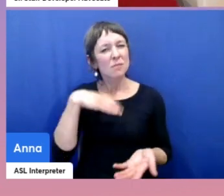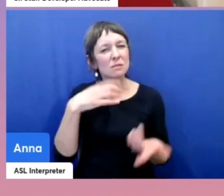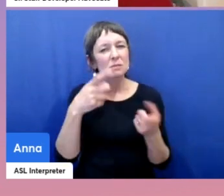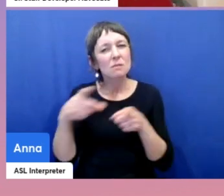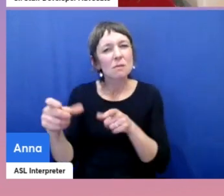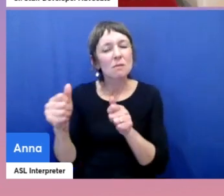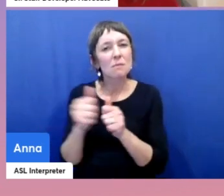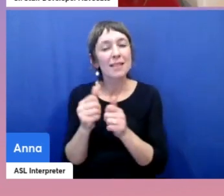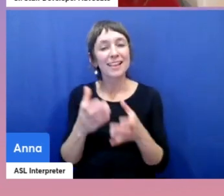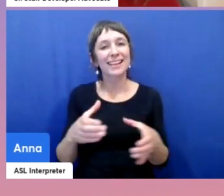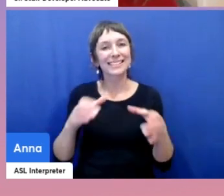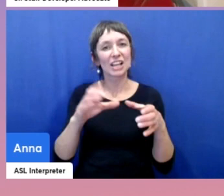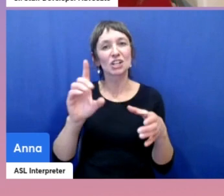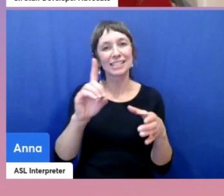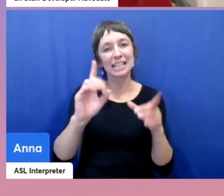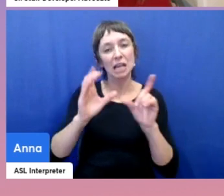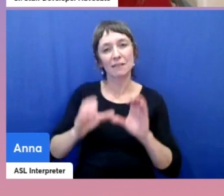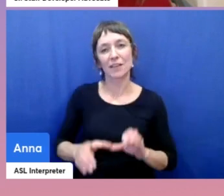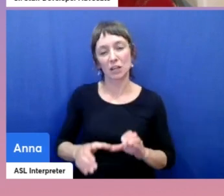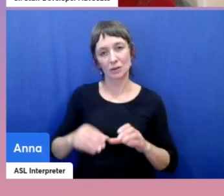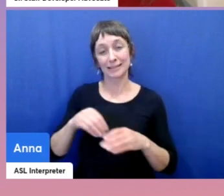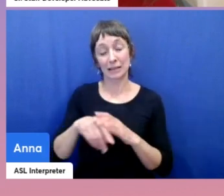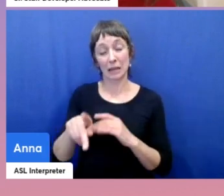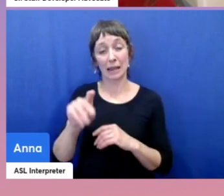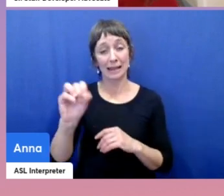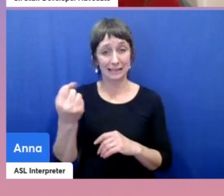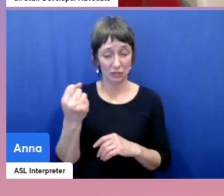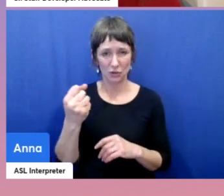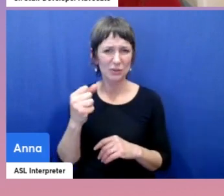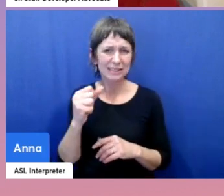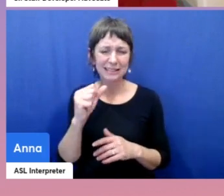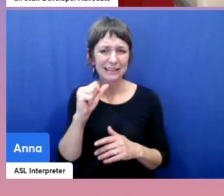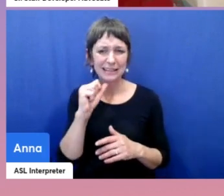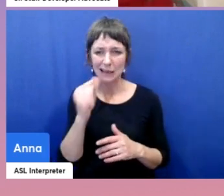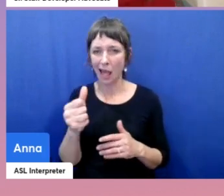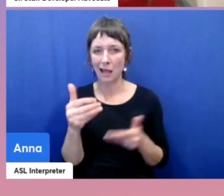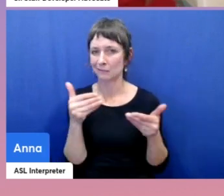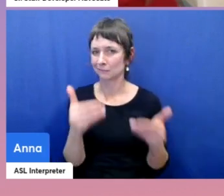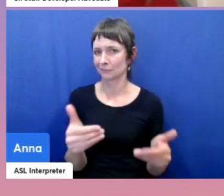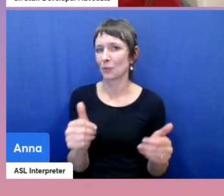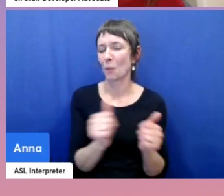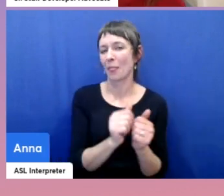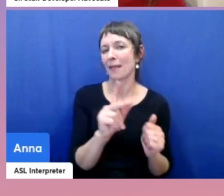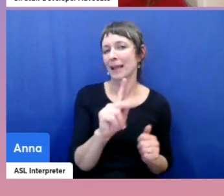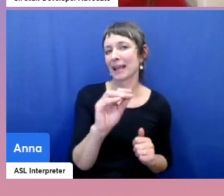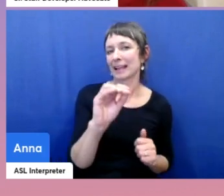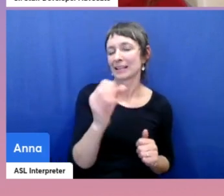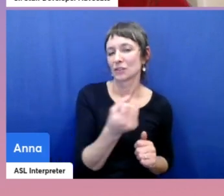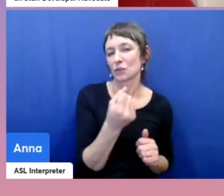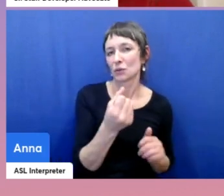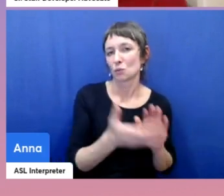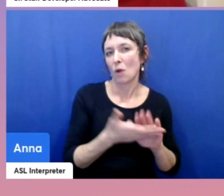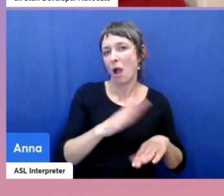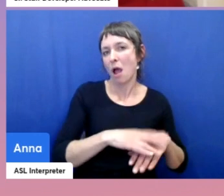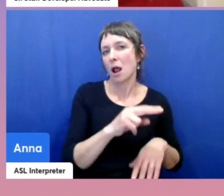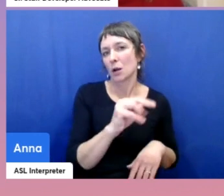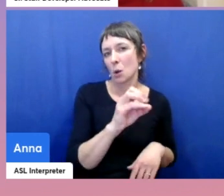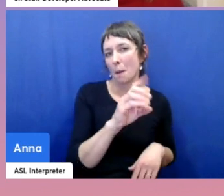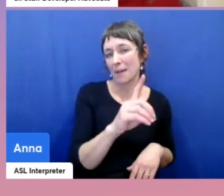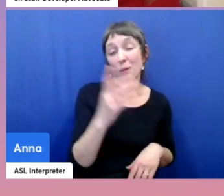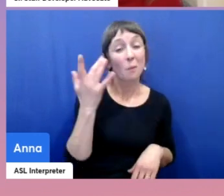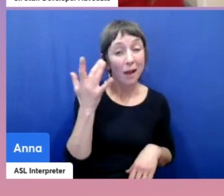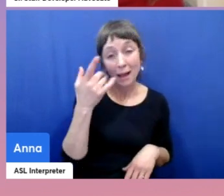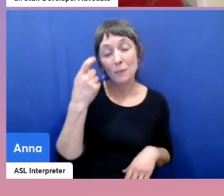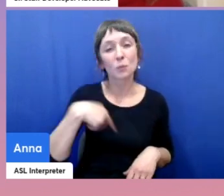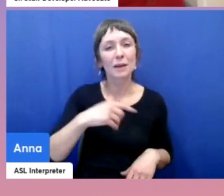with containerd configuration in K0s that didn't play nice in the K0s running on Nomad, due to the fact that